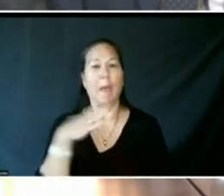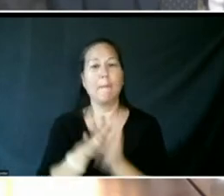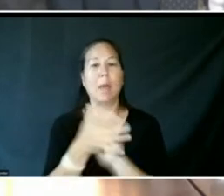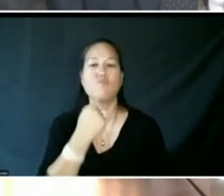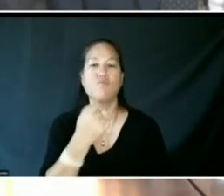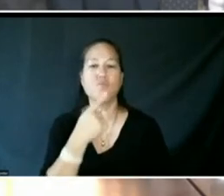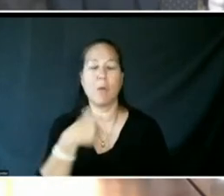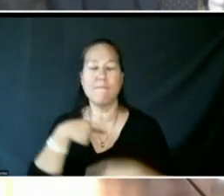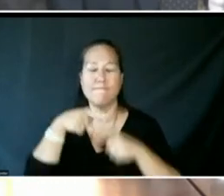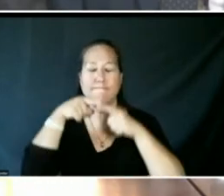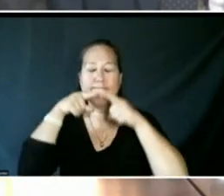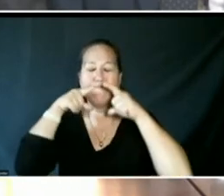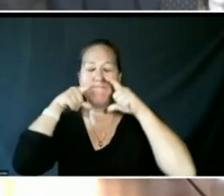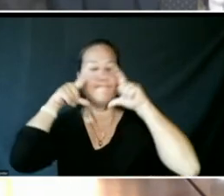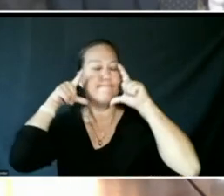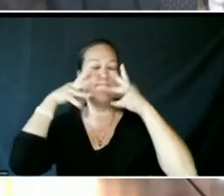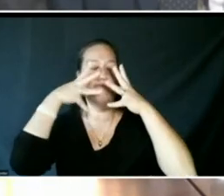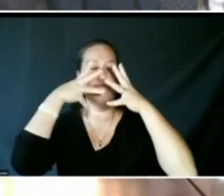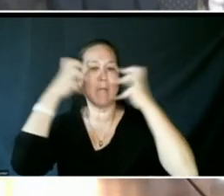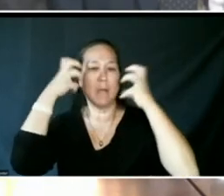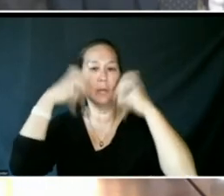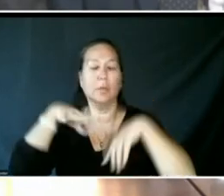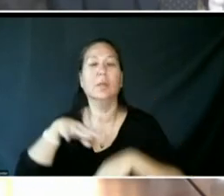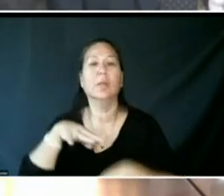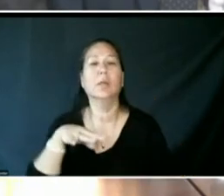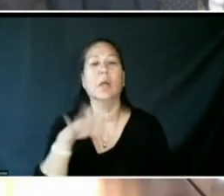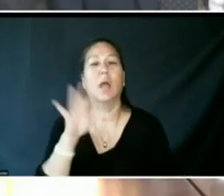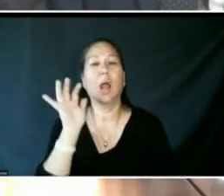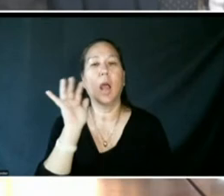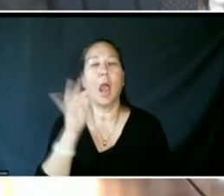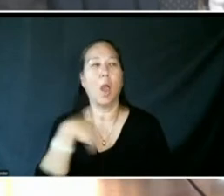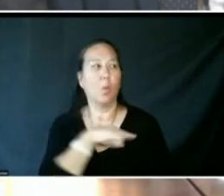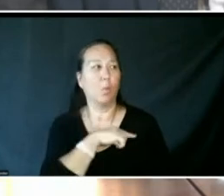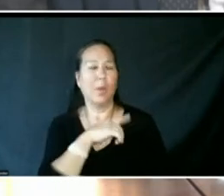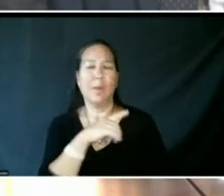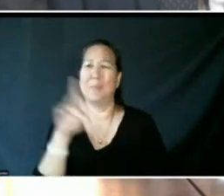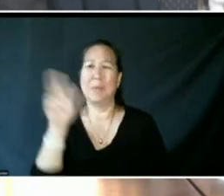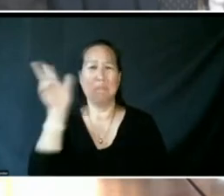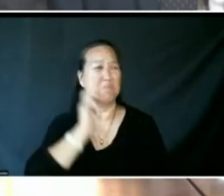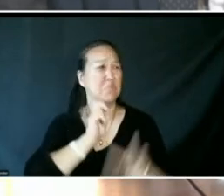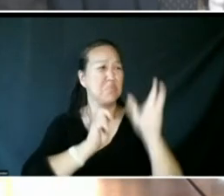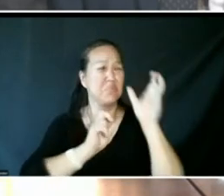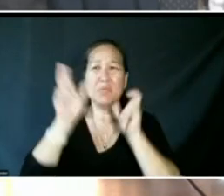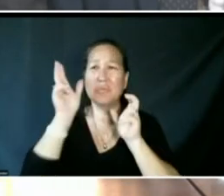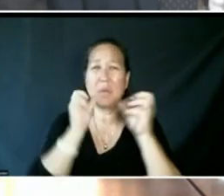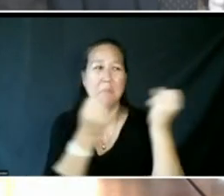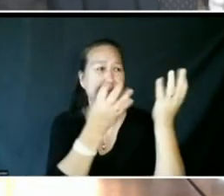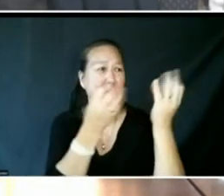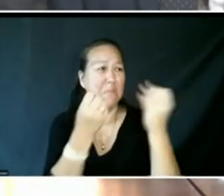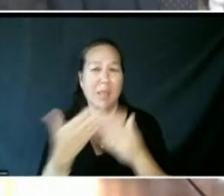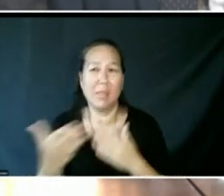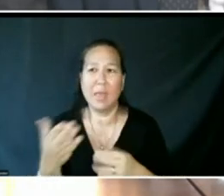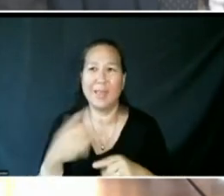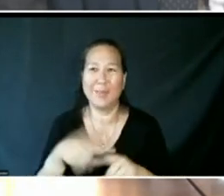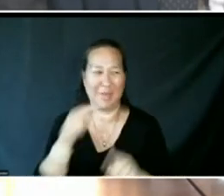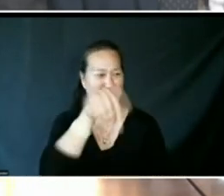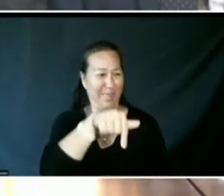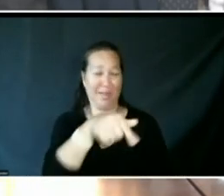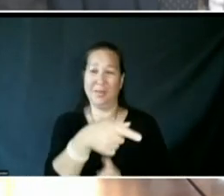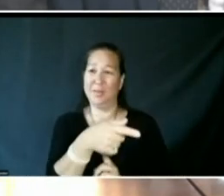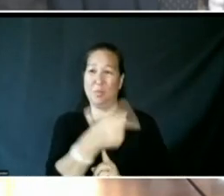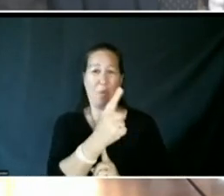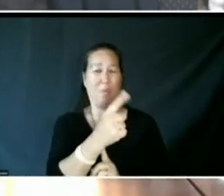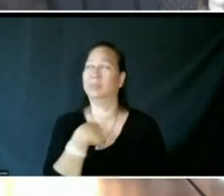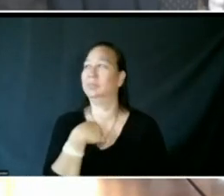Secretary Raffensperger to say, we're seeing these kind of threats, and Gabe thinks we need to say something about it. And the Secretary said yes, and